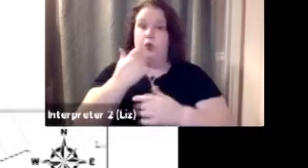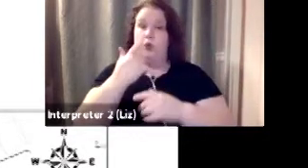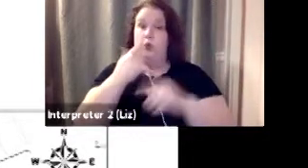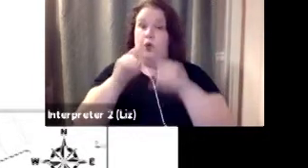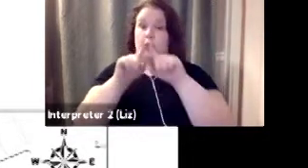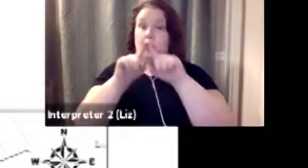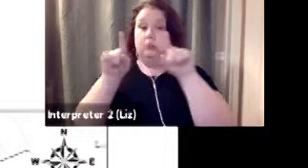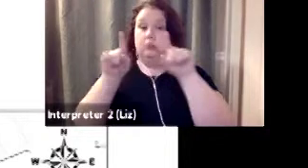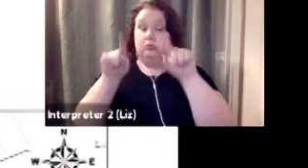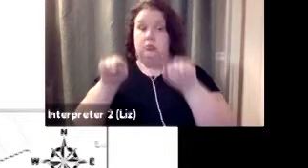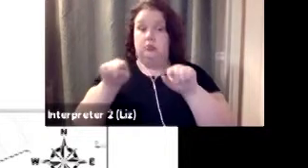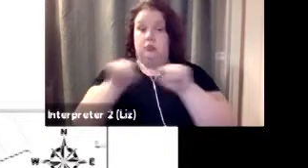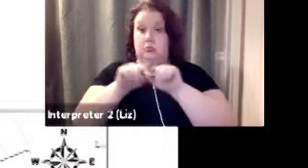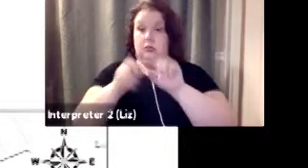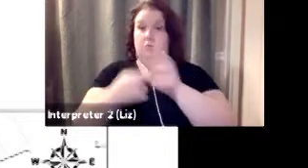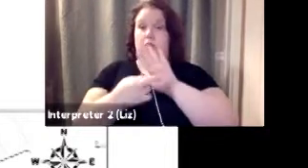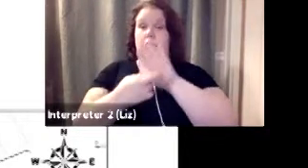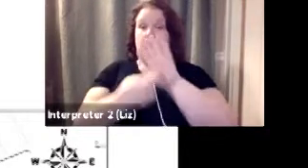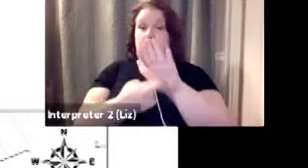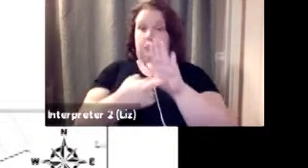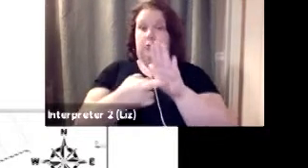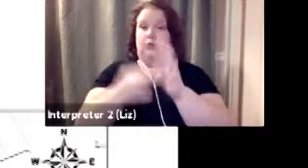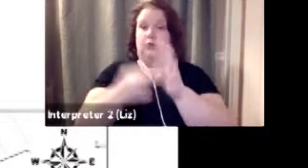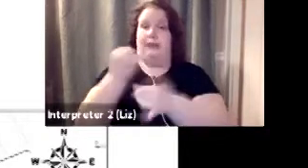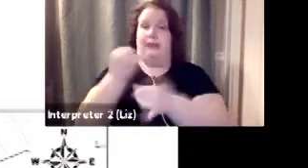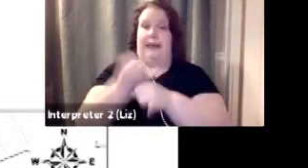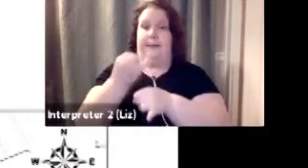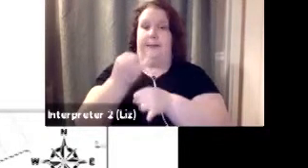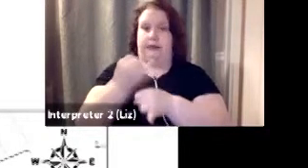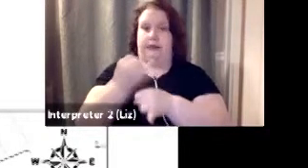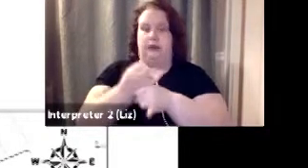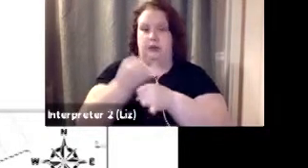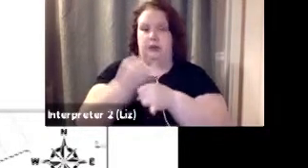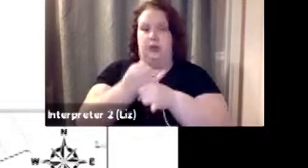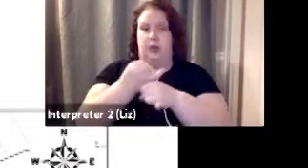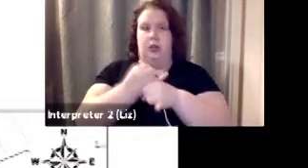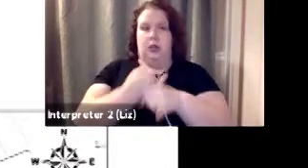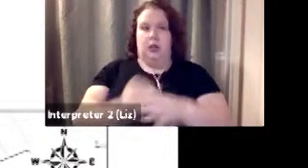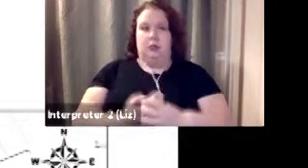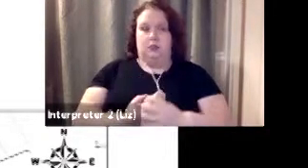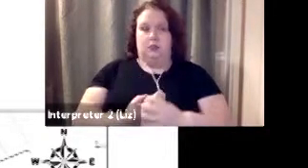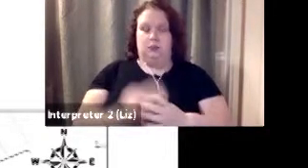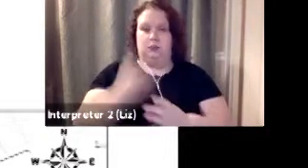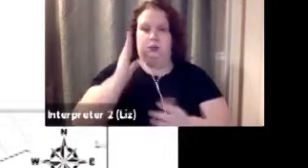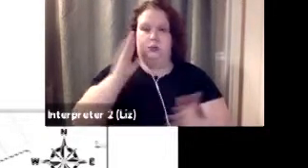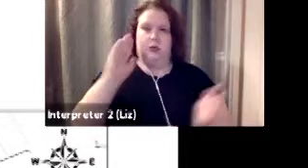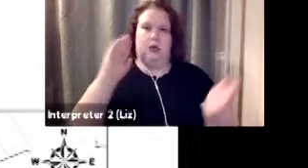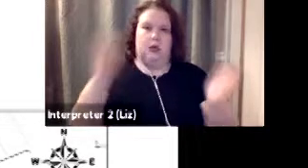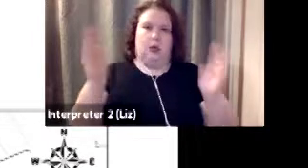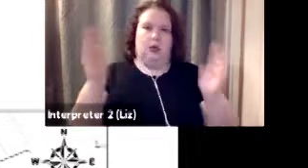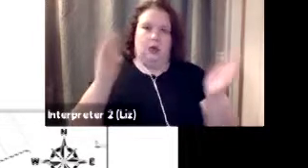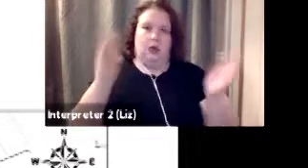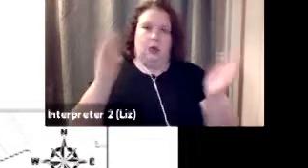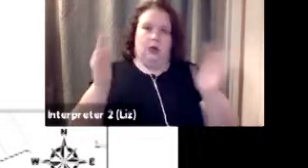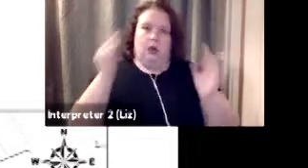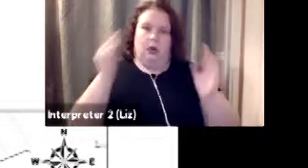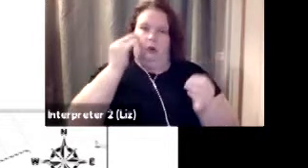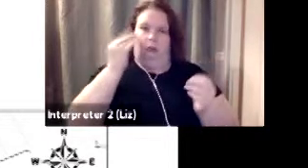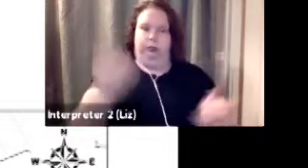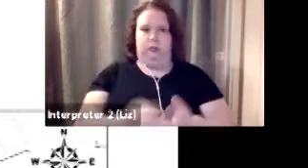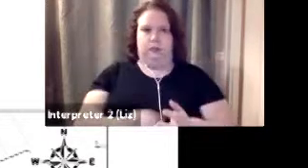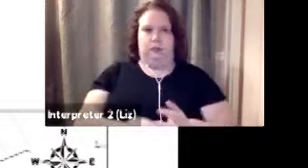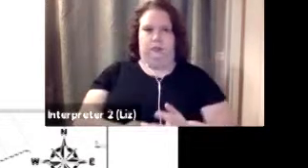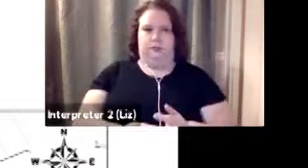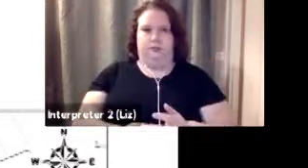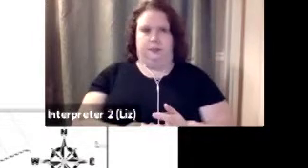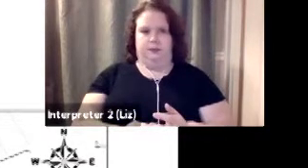campuses within the district. Uh, and I'll point out, I'll start contrasting some of the information here as we move forward. Uh, so